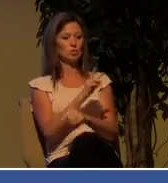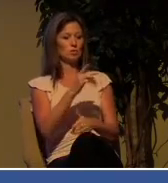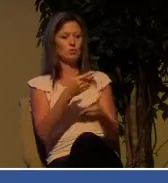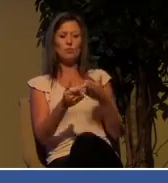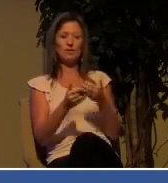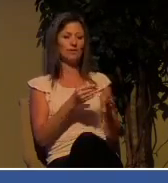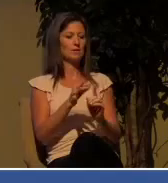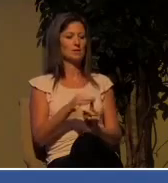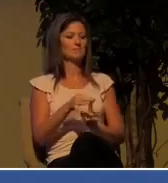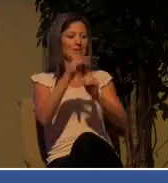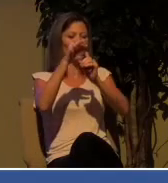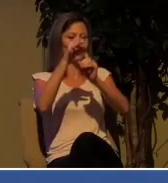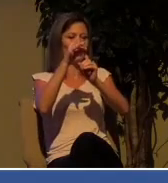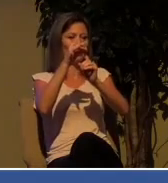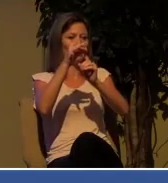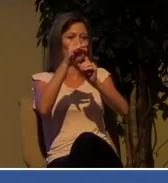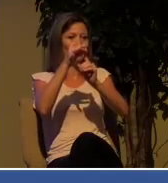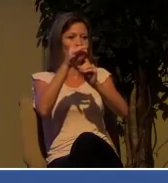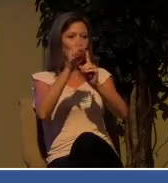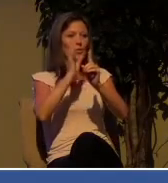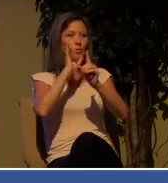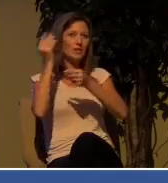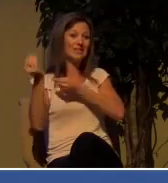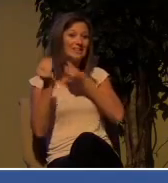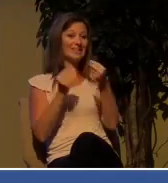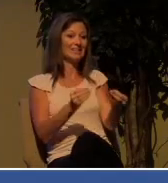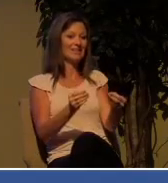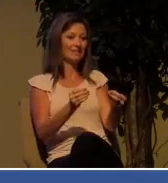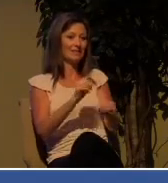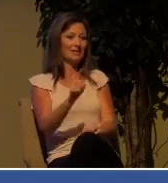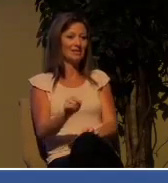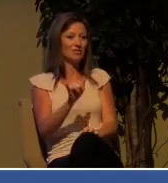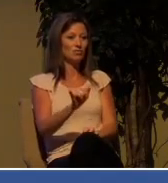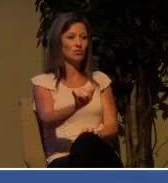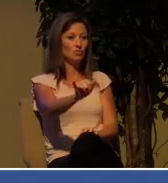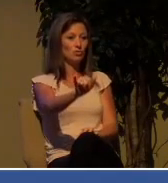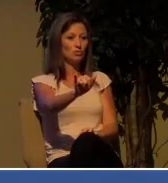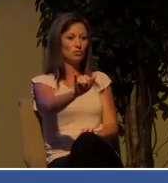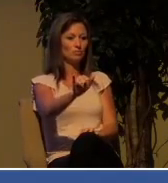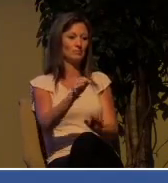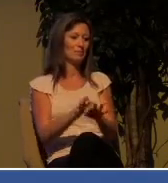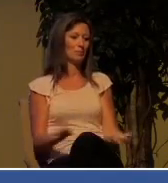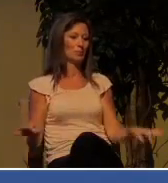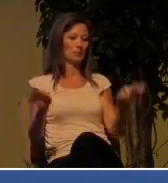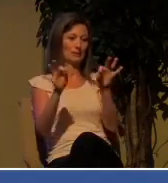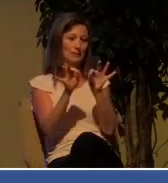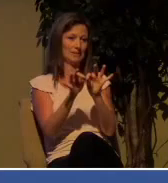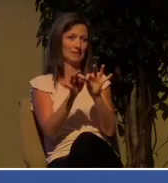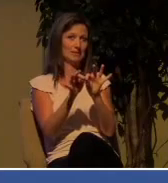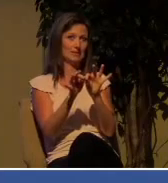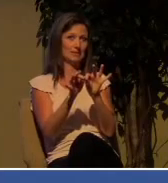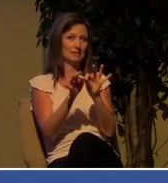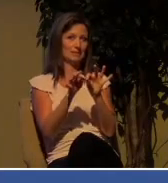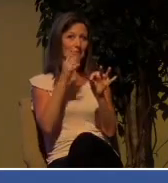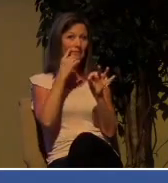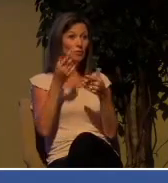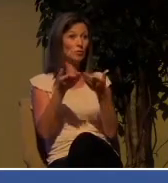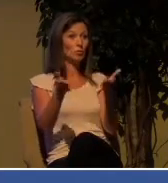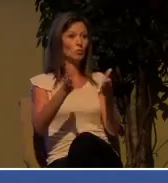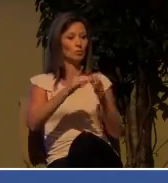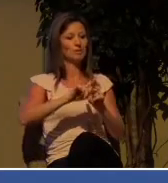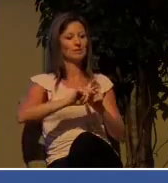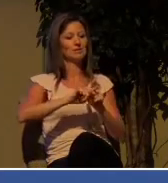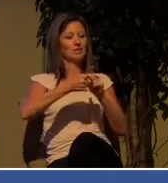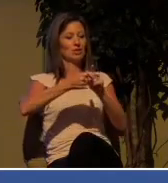momentary, and he gives it eternal significance when we become fishers of men and start sharing